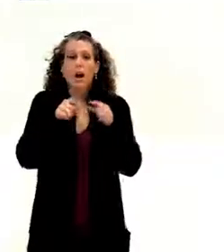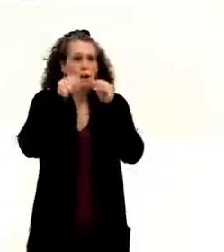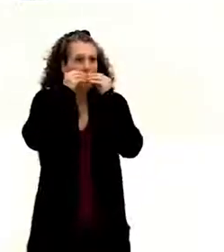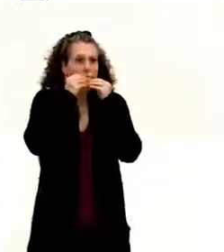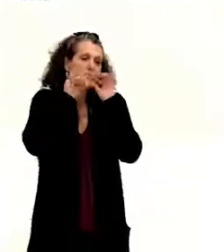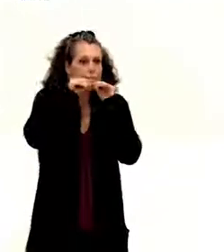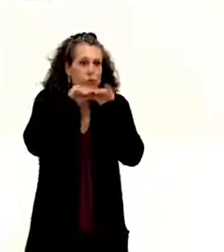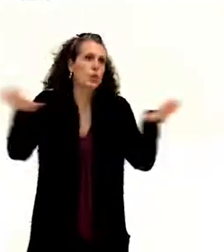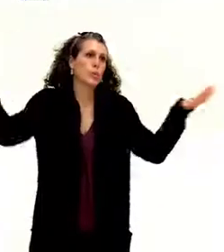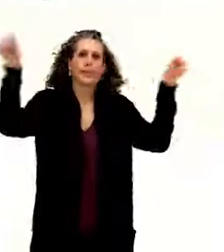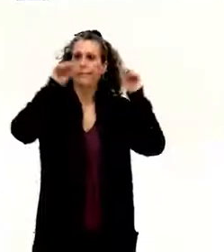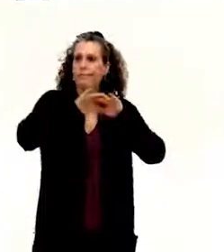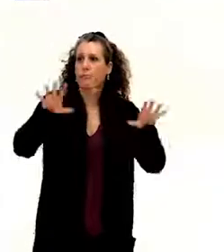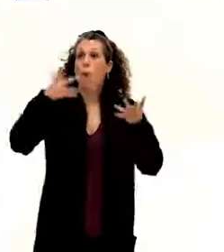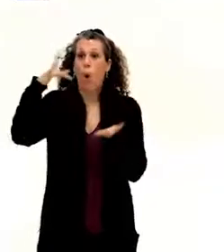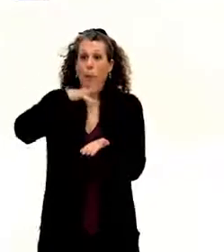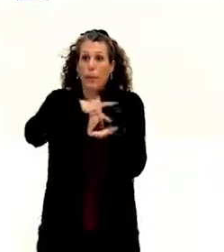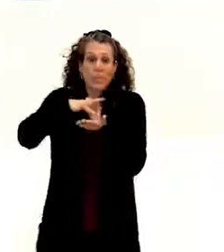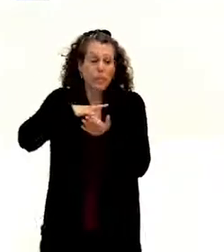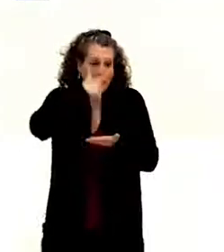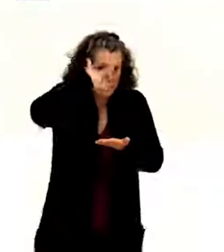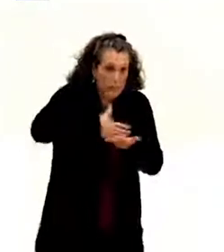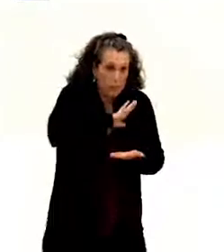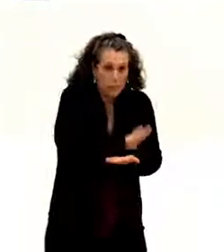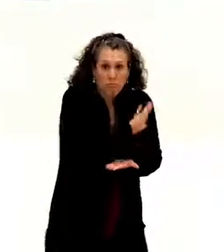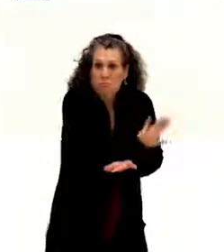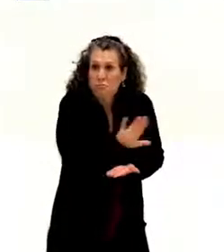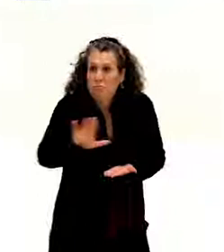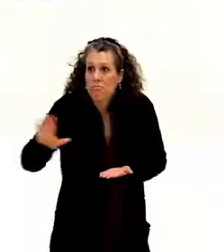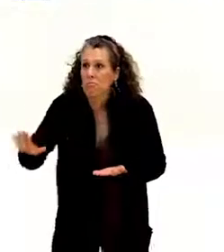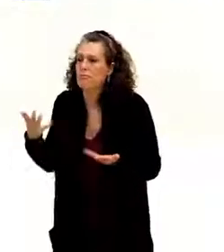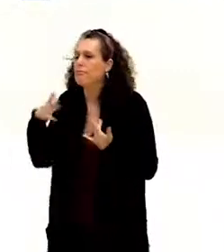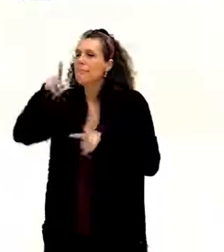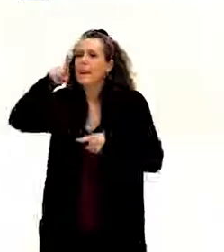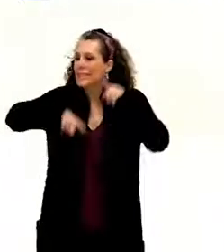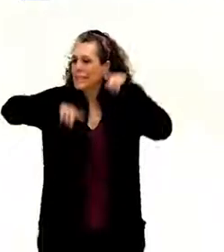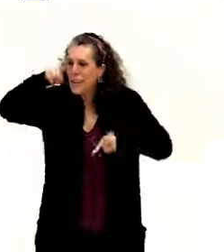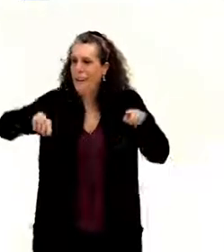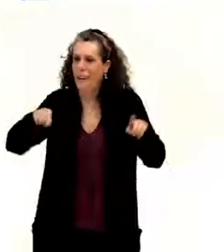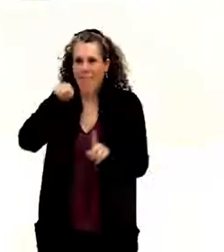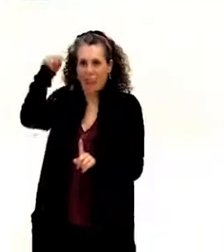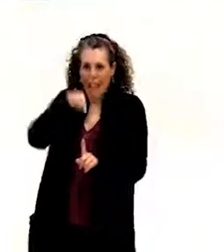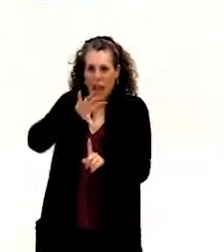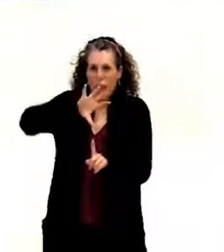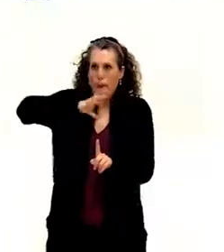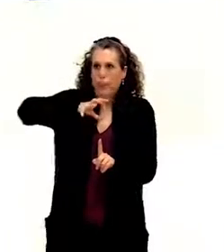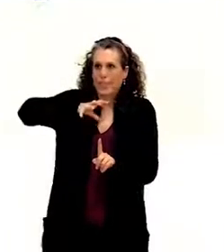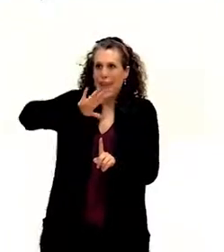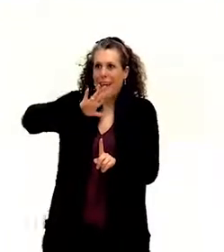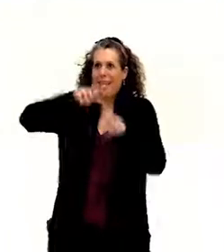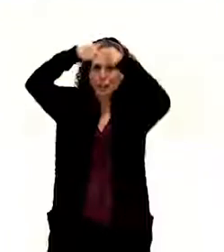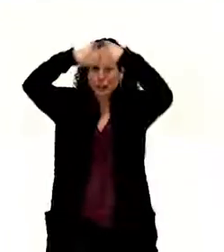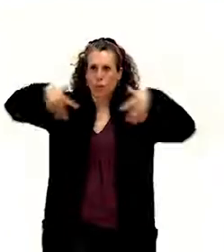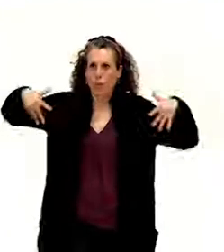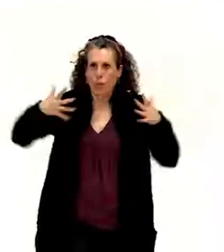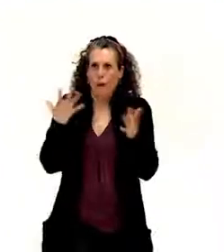regulatory decisions, or municipal decisions, depending how the structure of the member state delivers